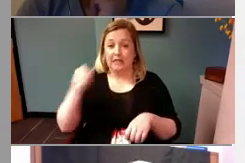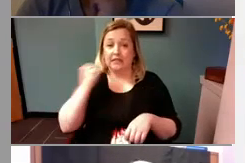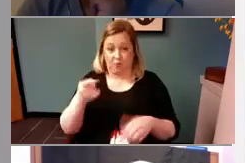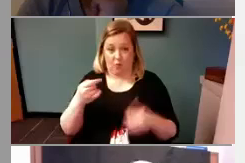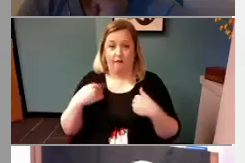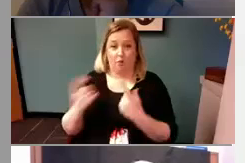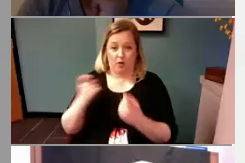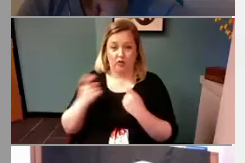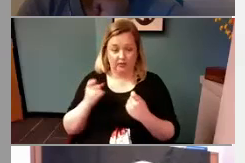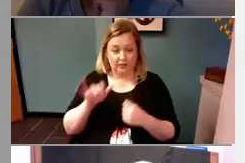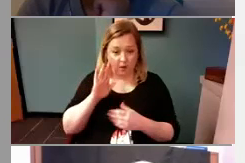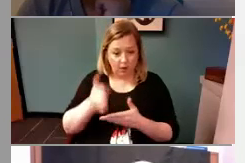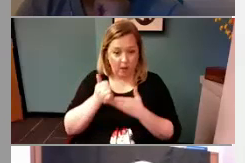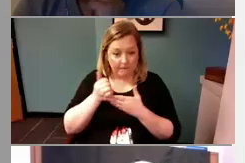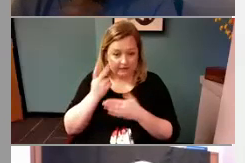idea.